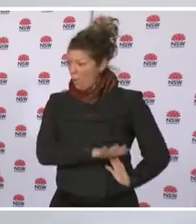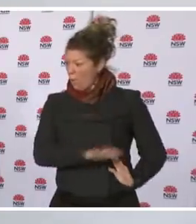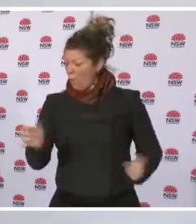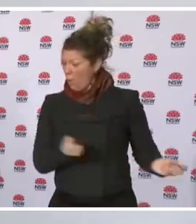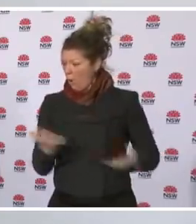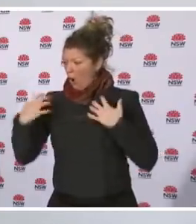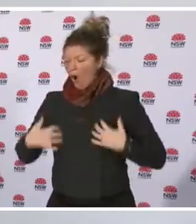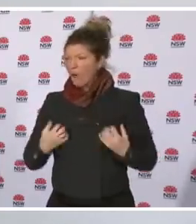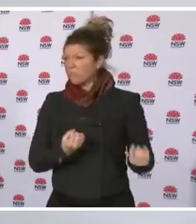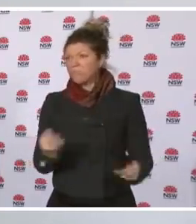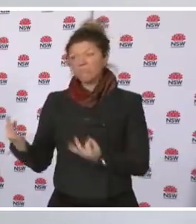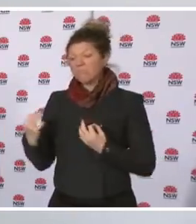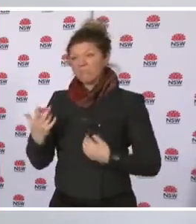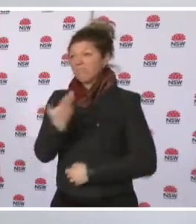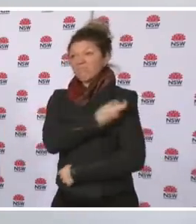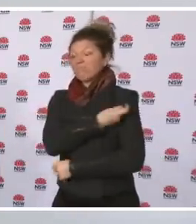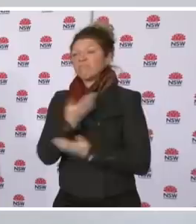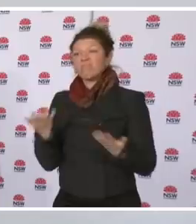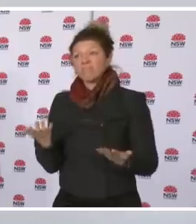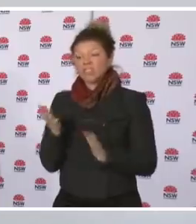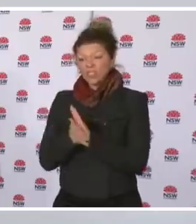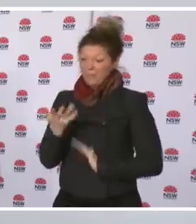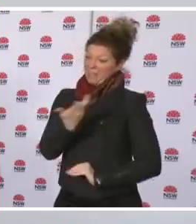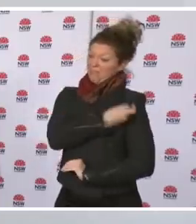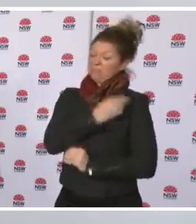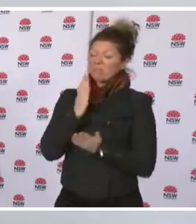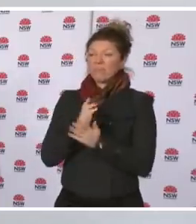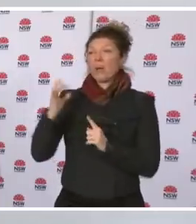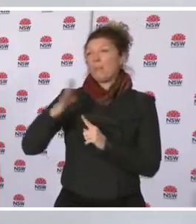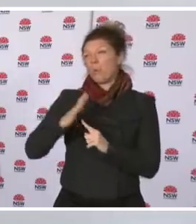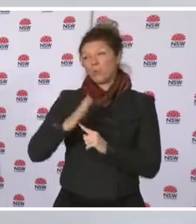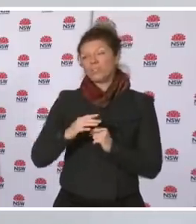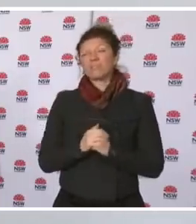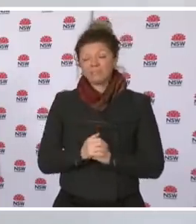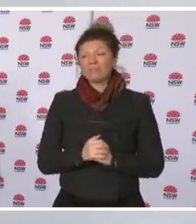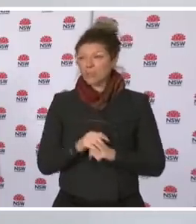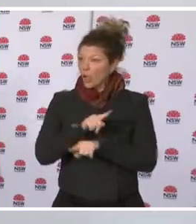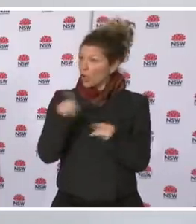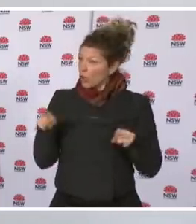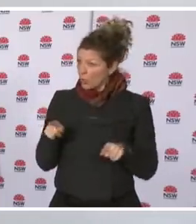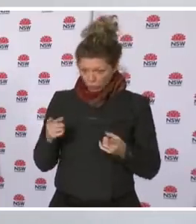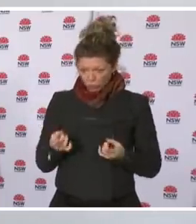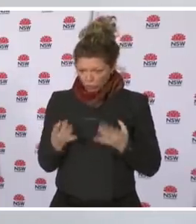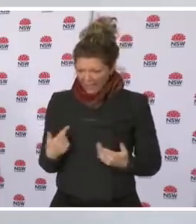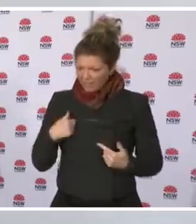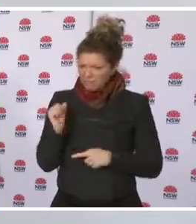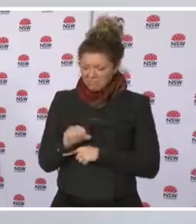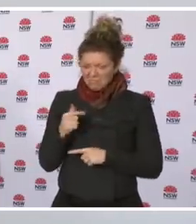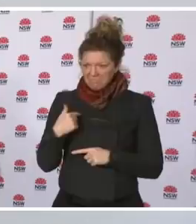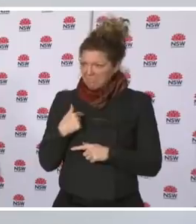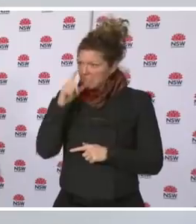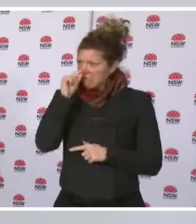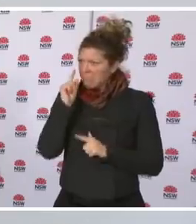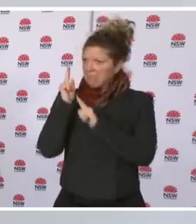just urge everyone in the community who is eligible for the vaccine to go forth and make an appointment? Go on to the